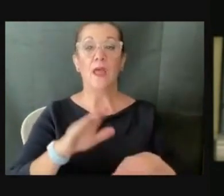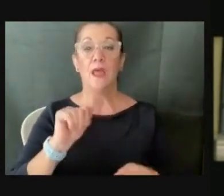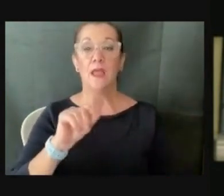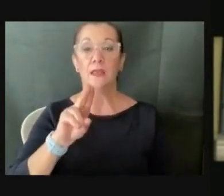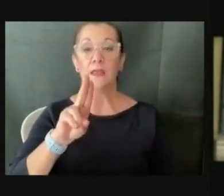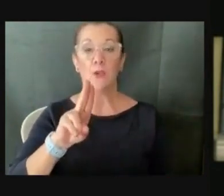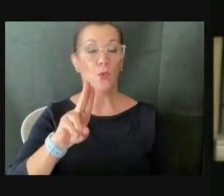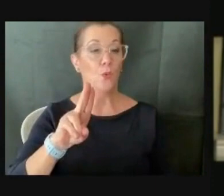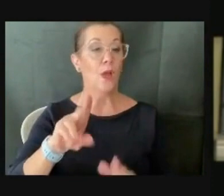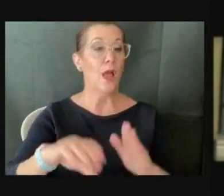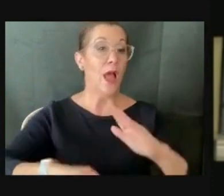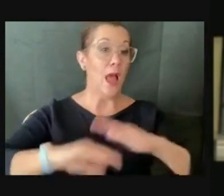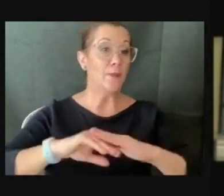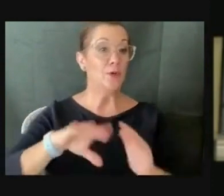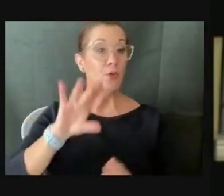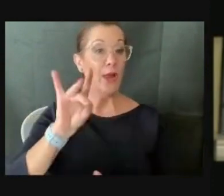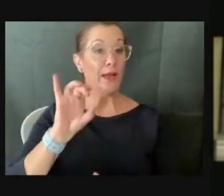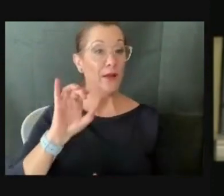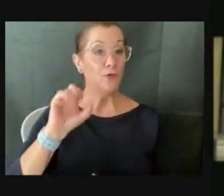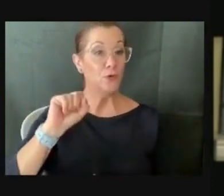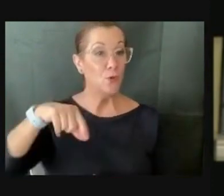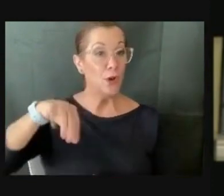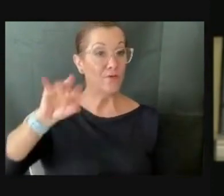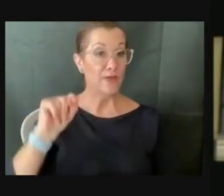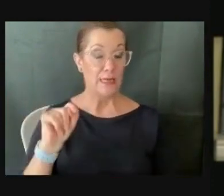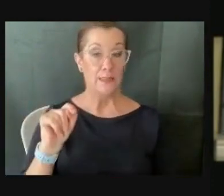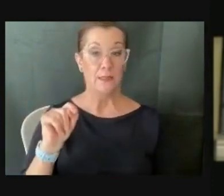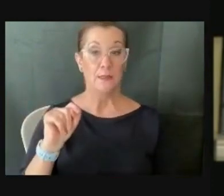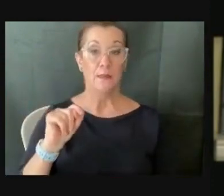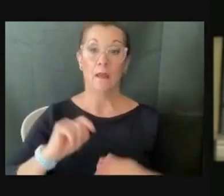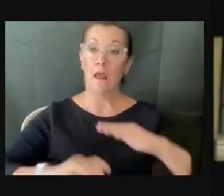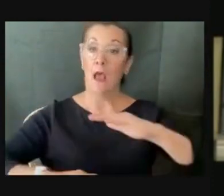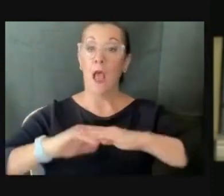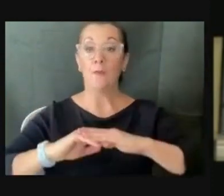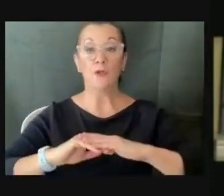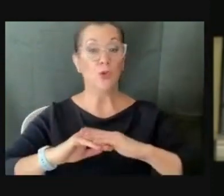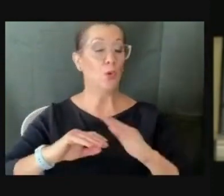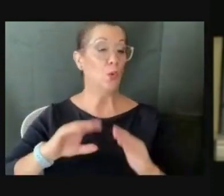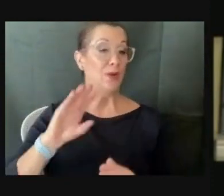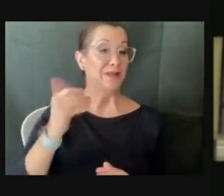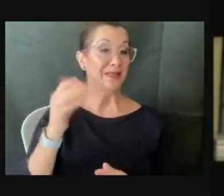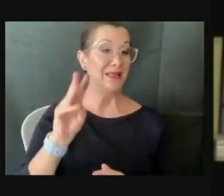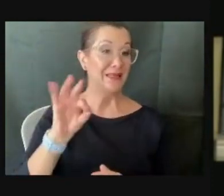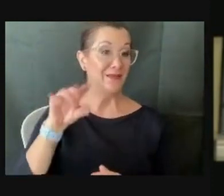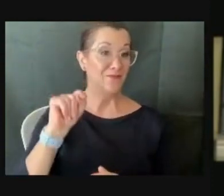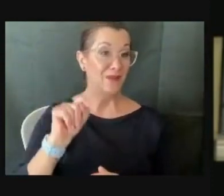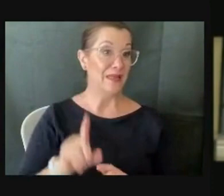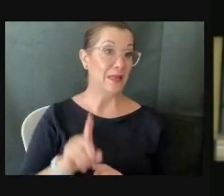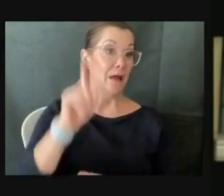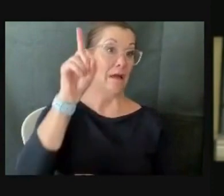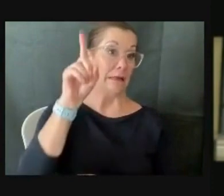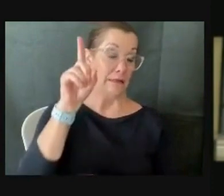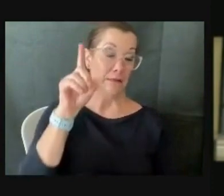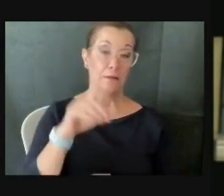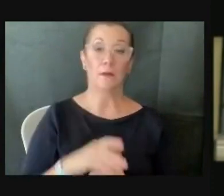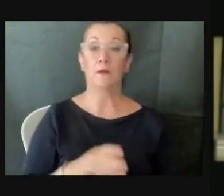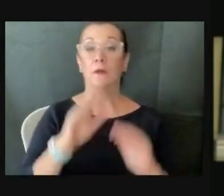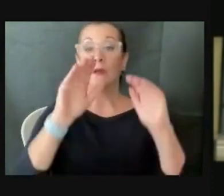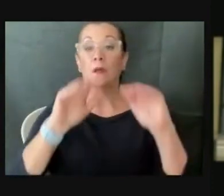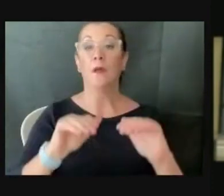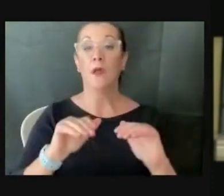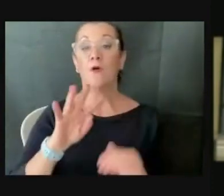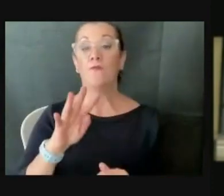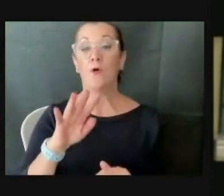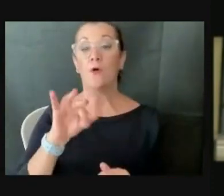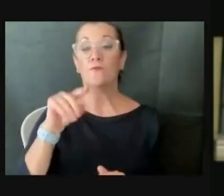to 800 square feet, up to at least 16 feet in height, 4-foot rear